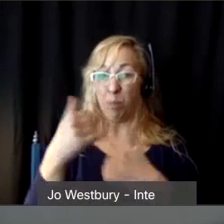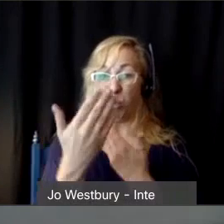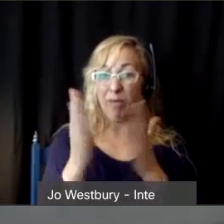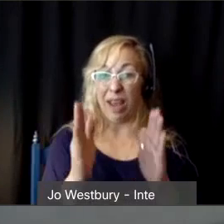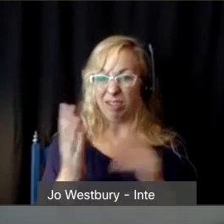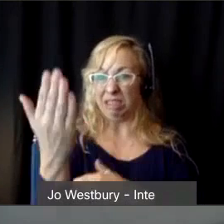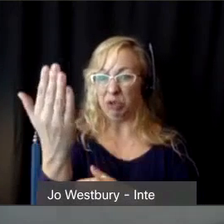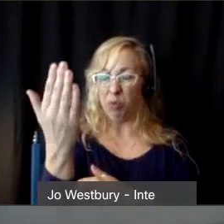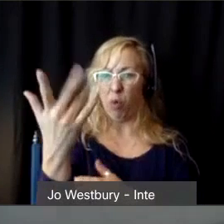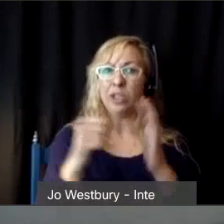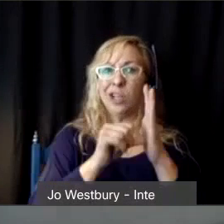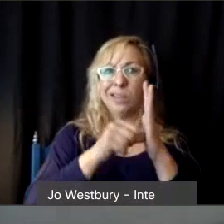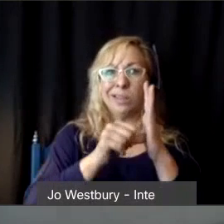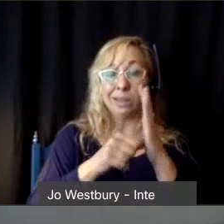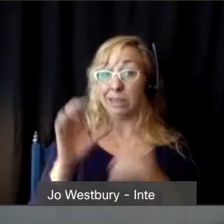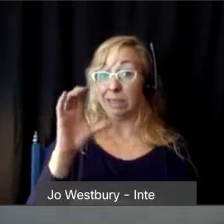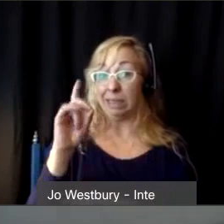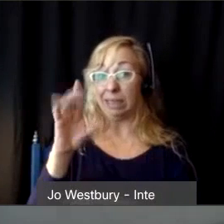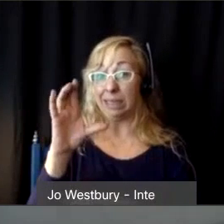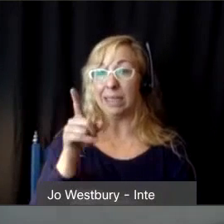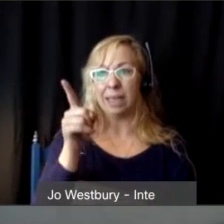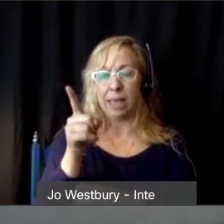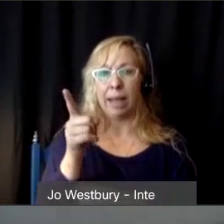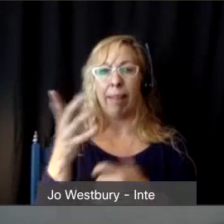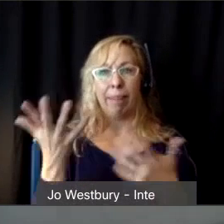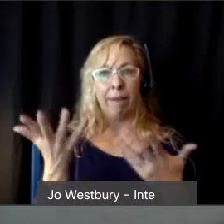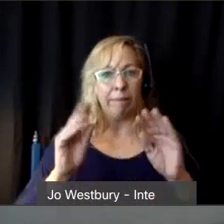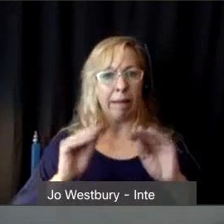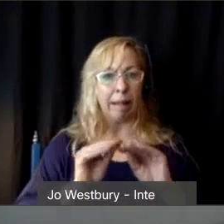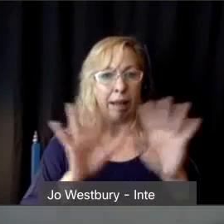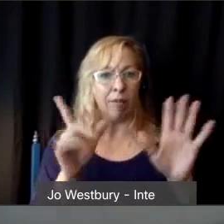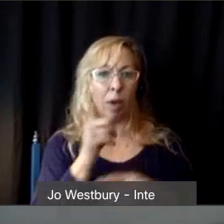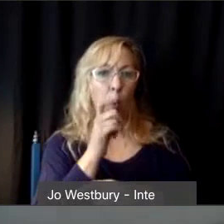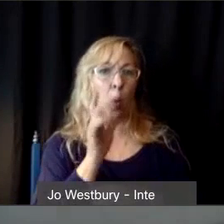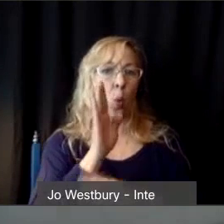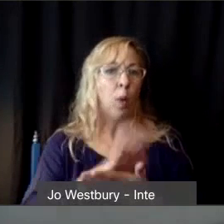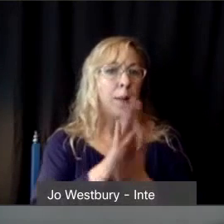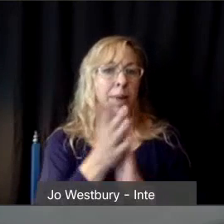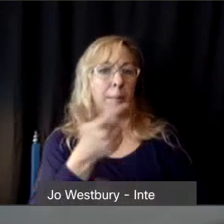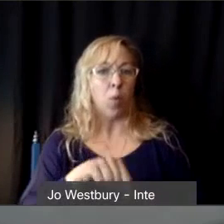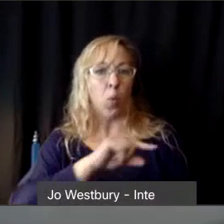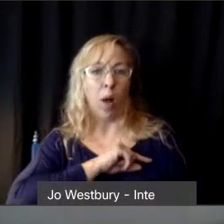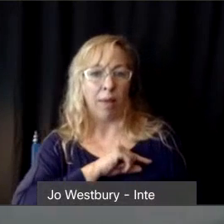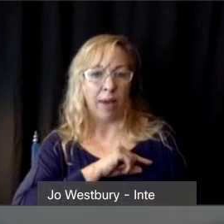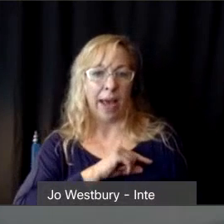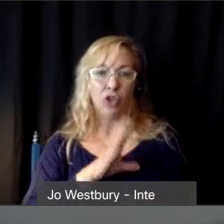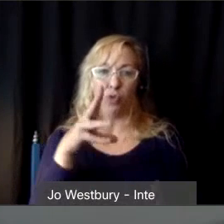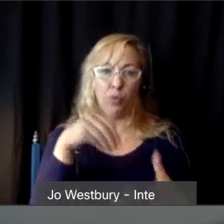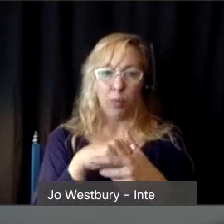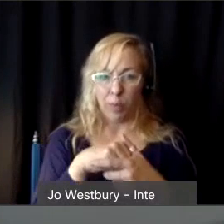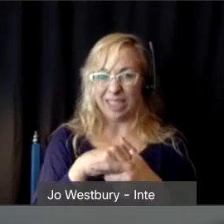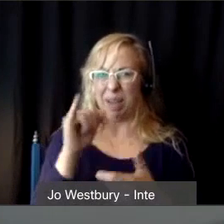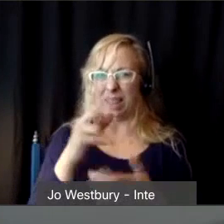the CDC has kind of clarified who is eligible to participate in the Pharmacy Partnership for Long-Term Care